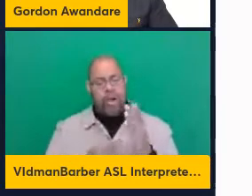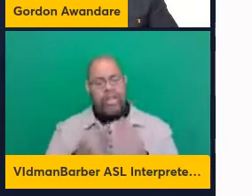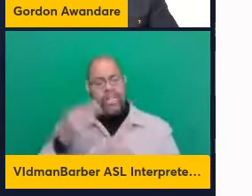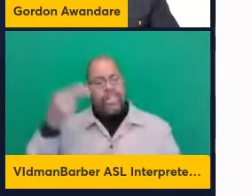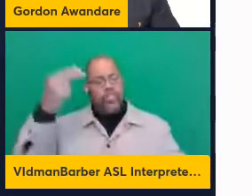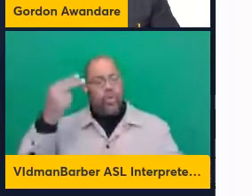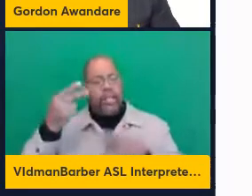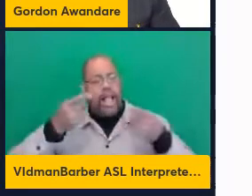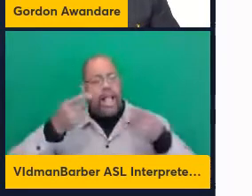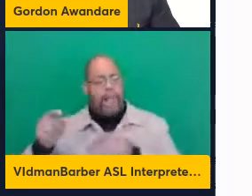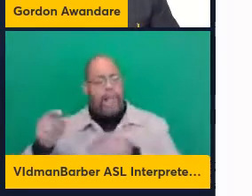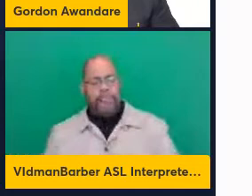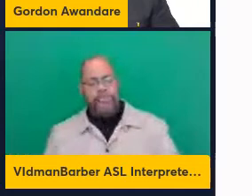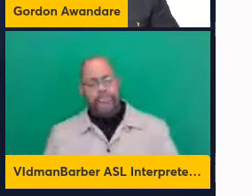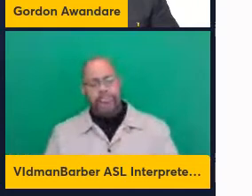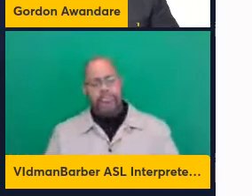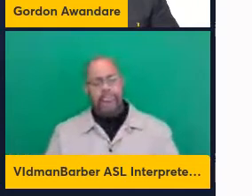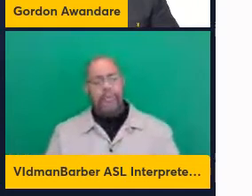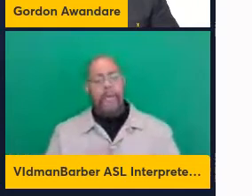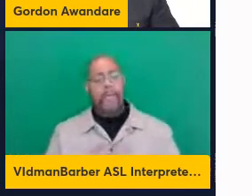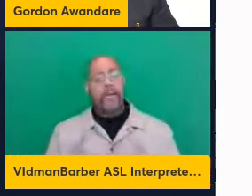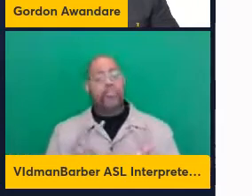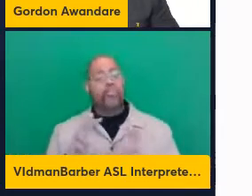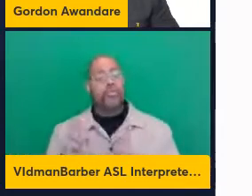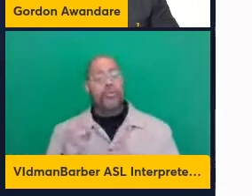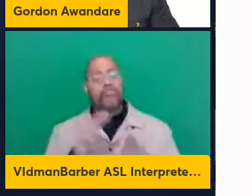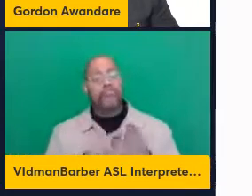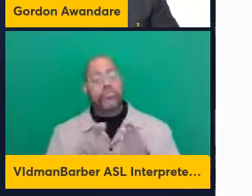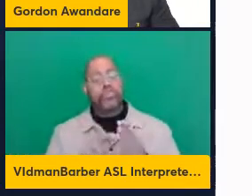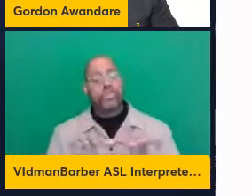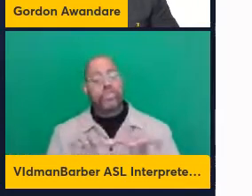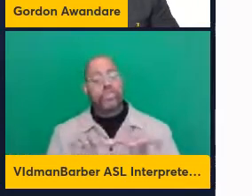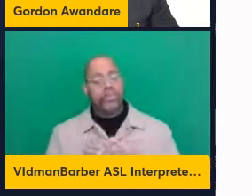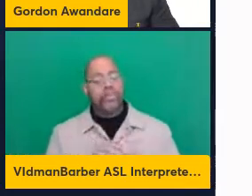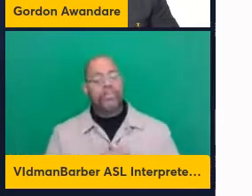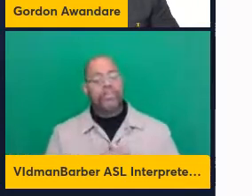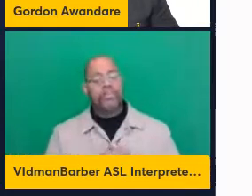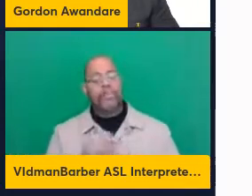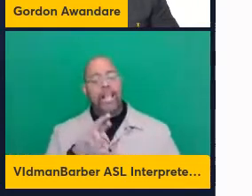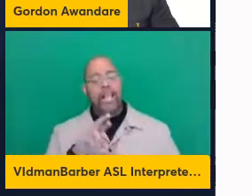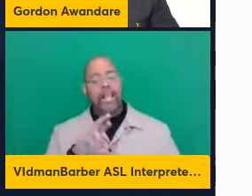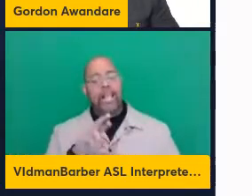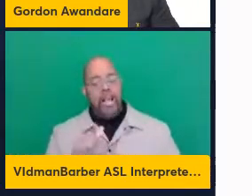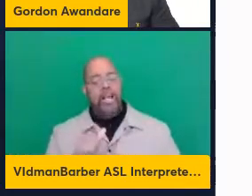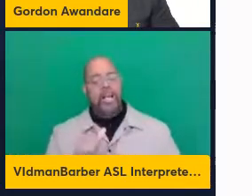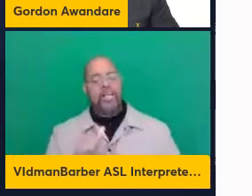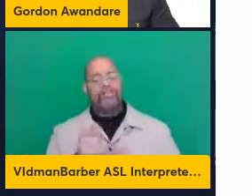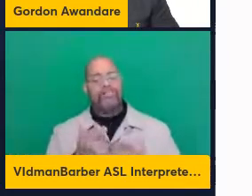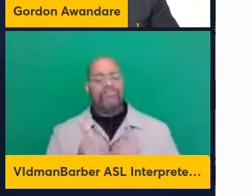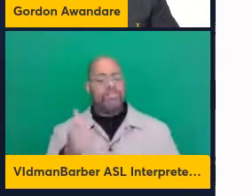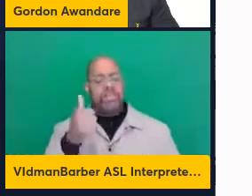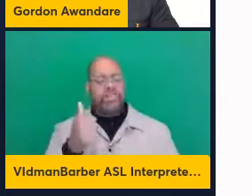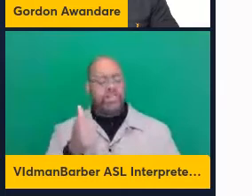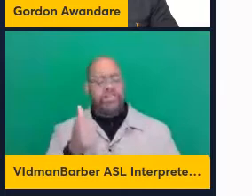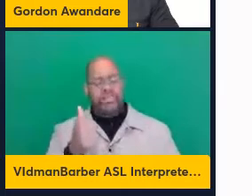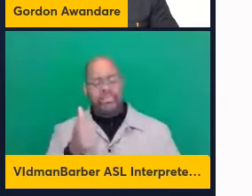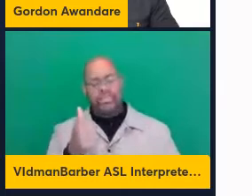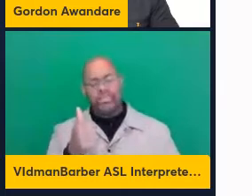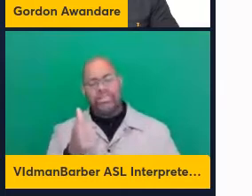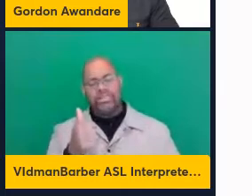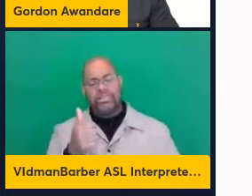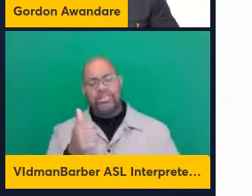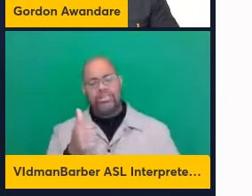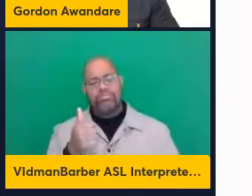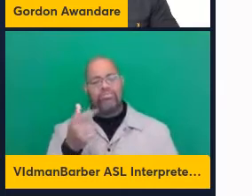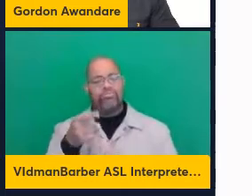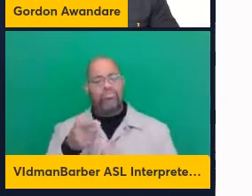from what historically has happened. But in terms of our research areas, Malaria is the biggest one that